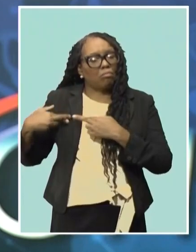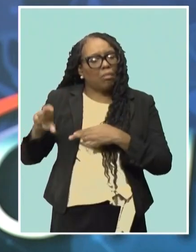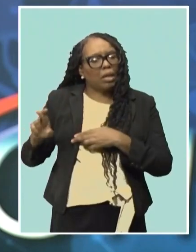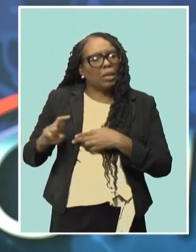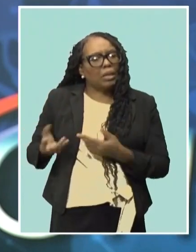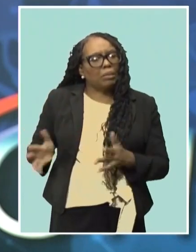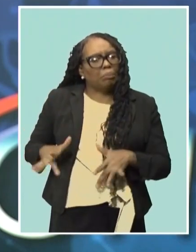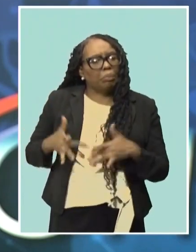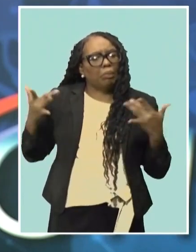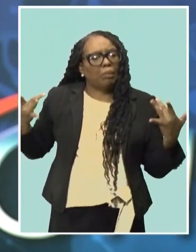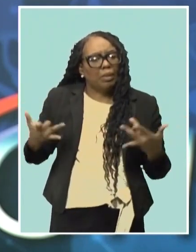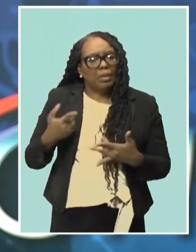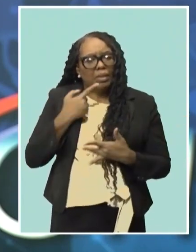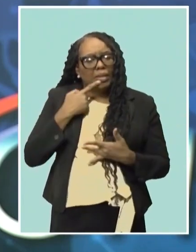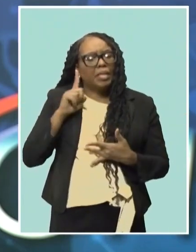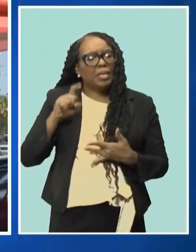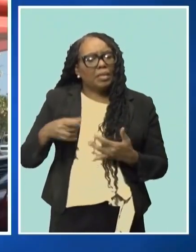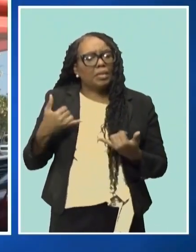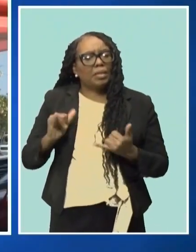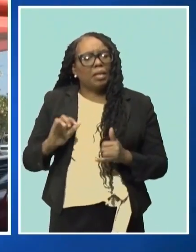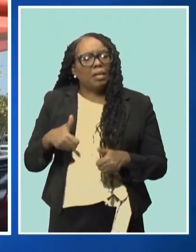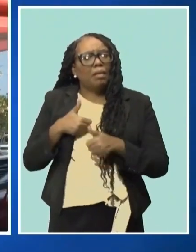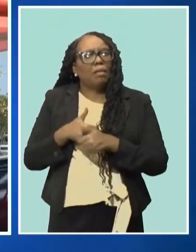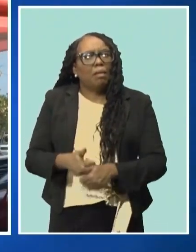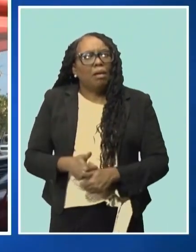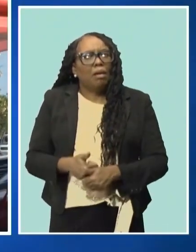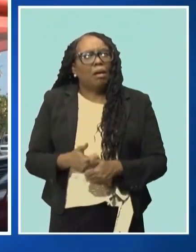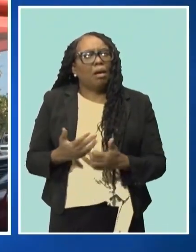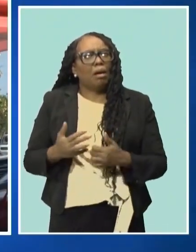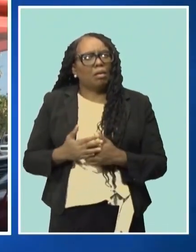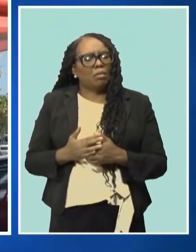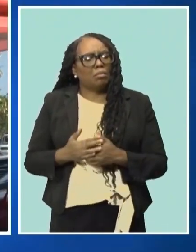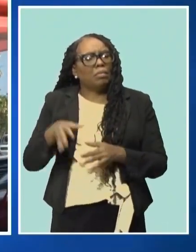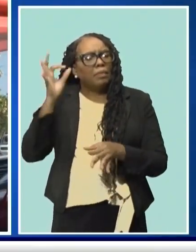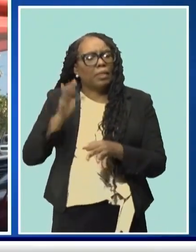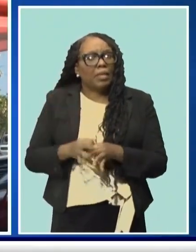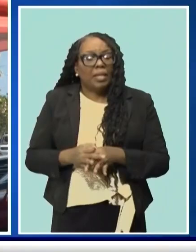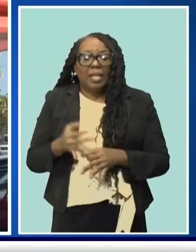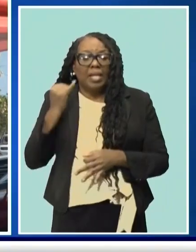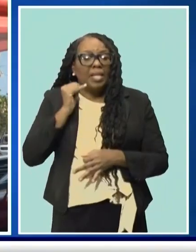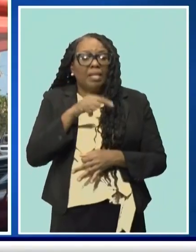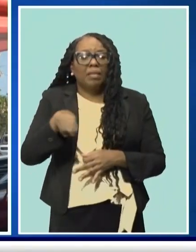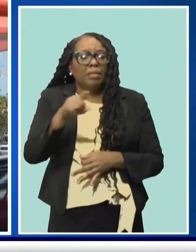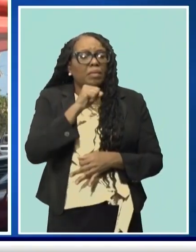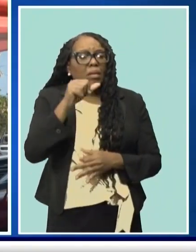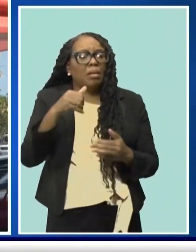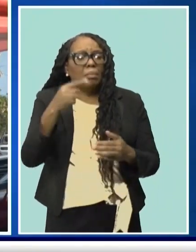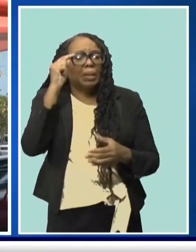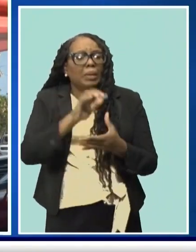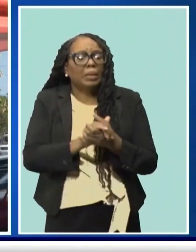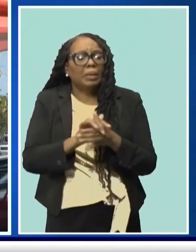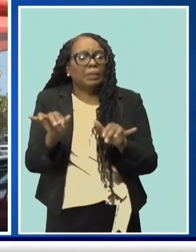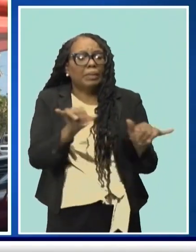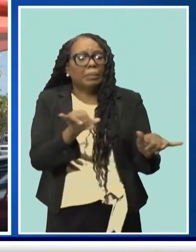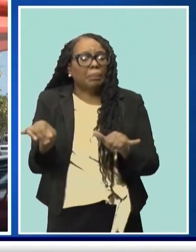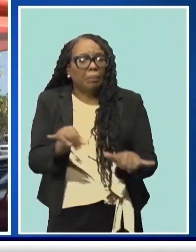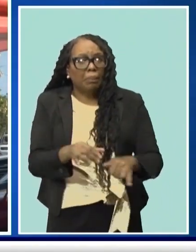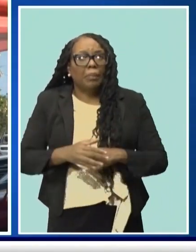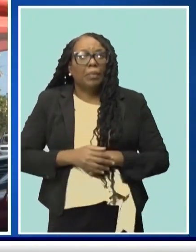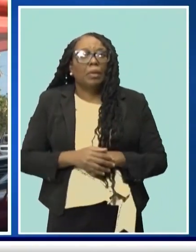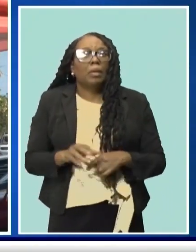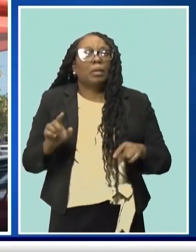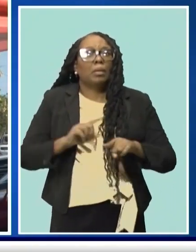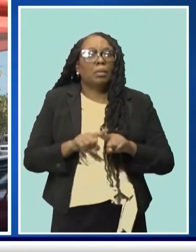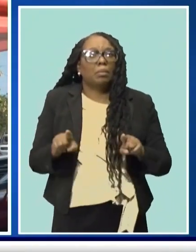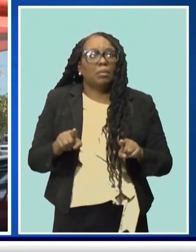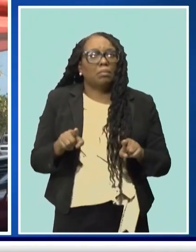non-Muslims should follow. All others who may not be of your faith, but who can spend